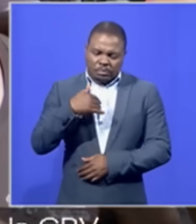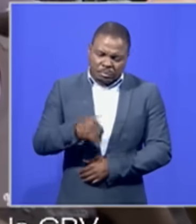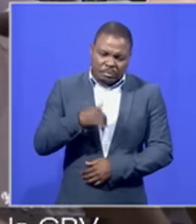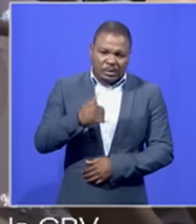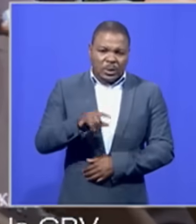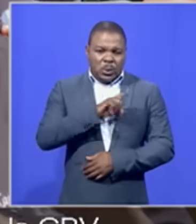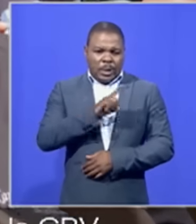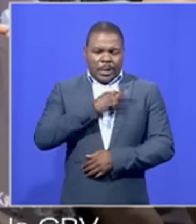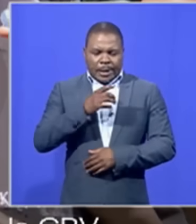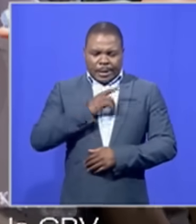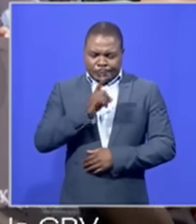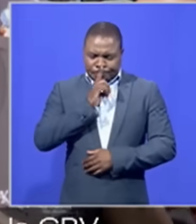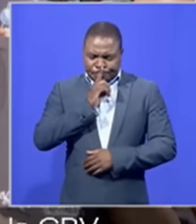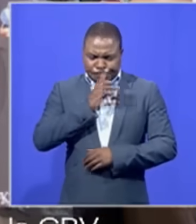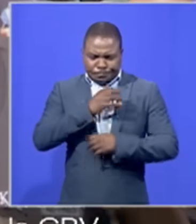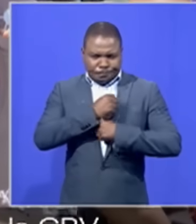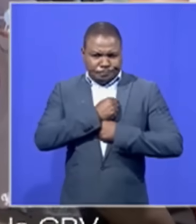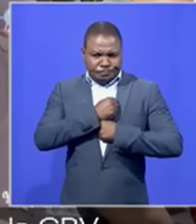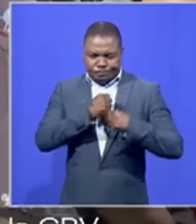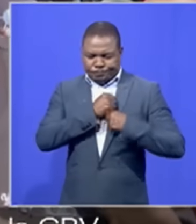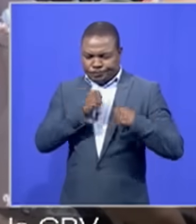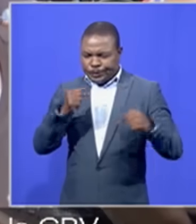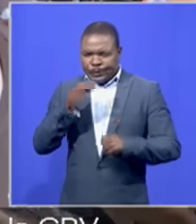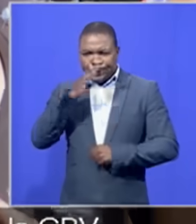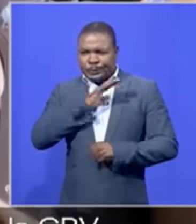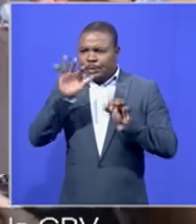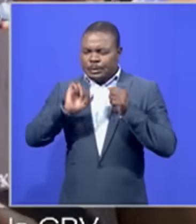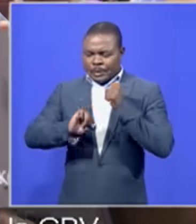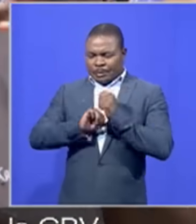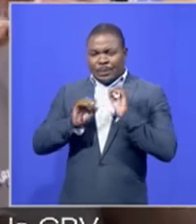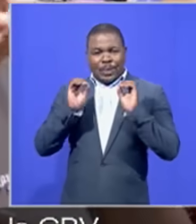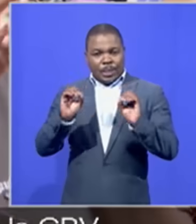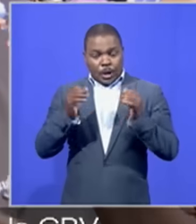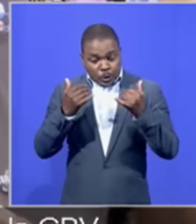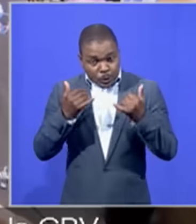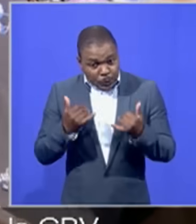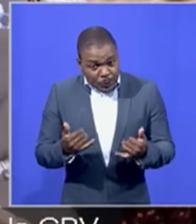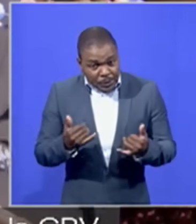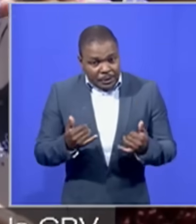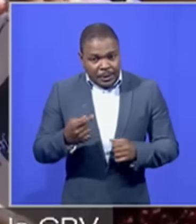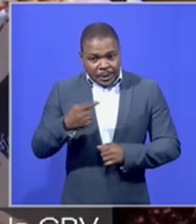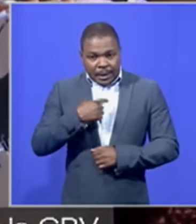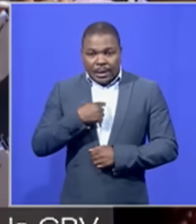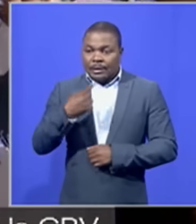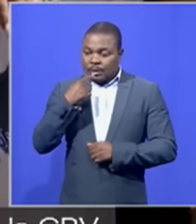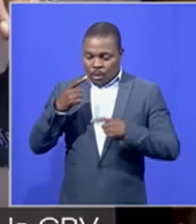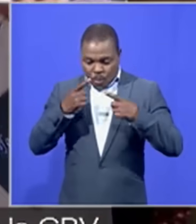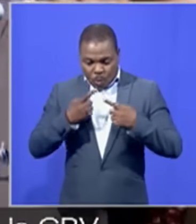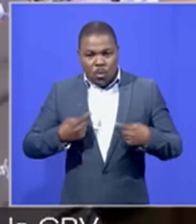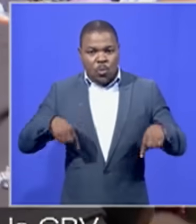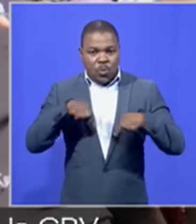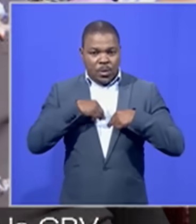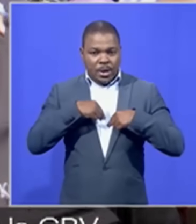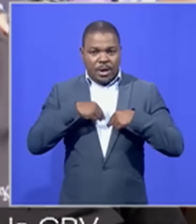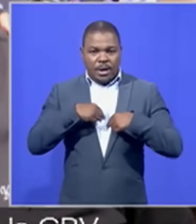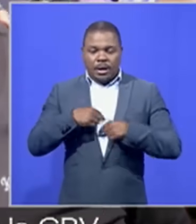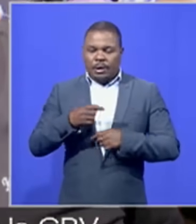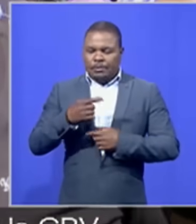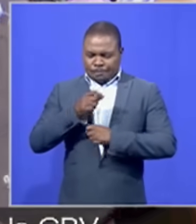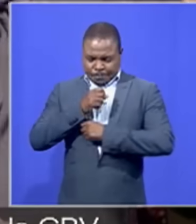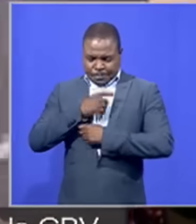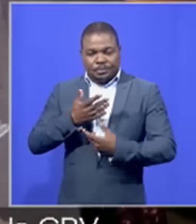to be silenced and not have people stand by you. And today, I say we cut the